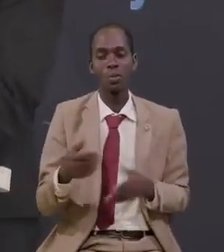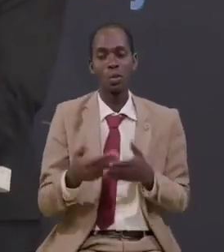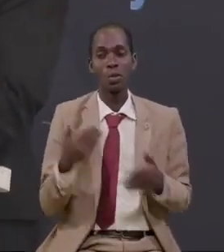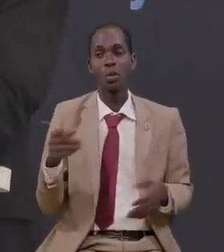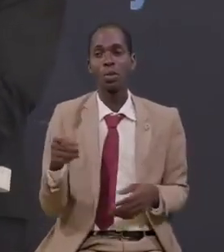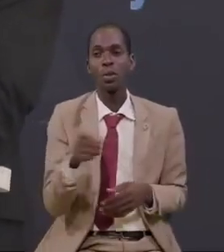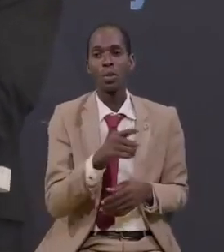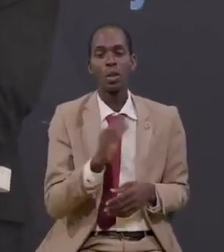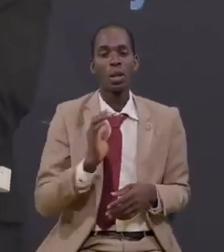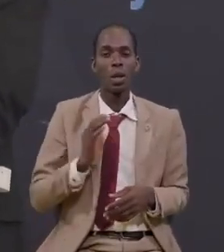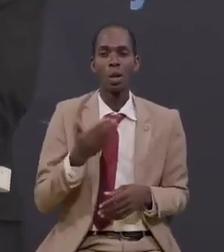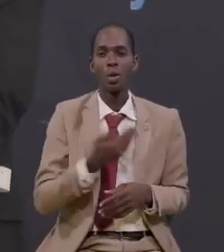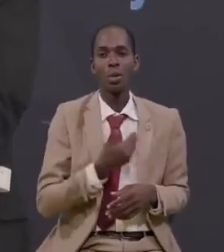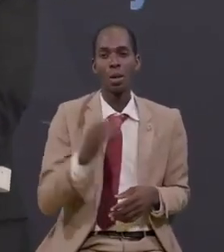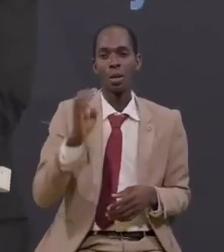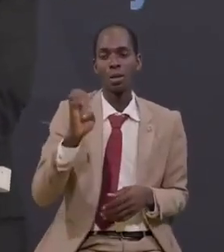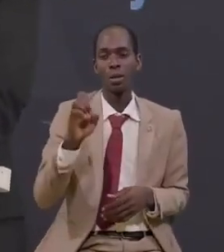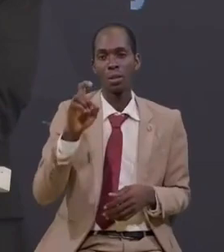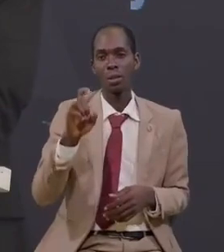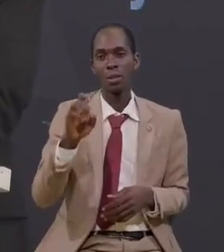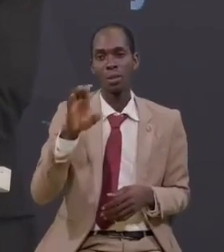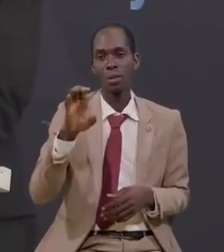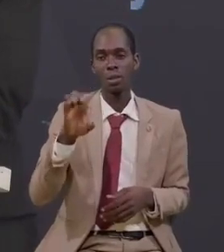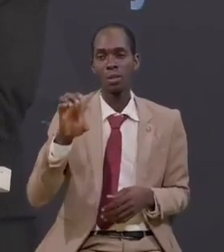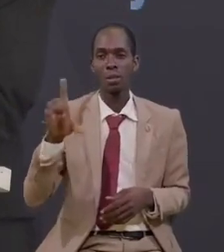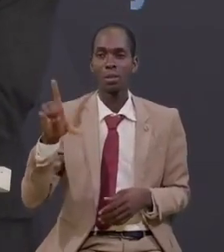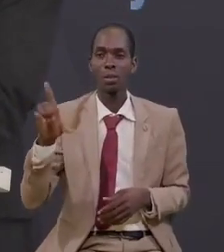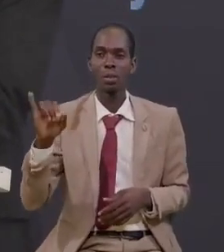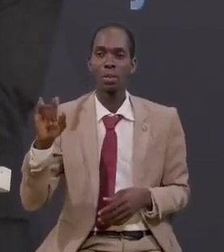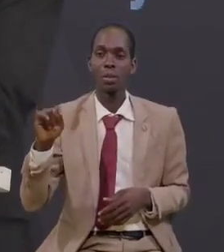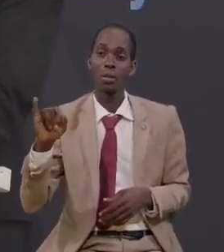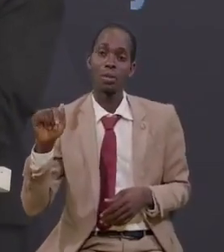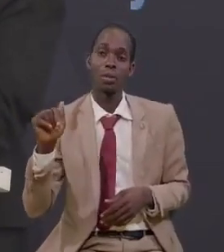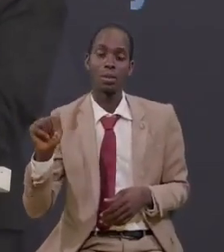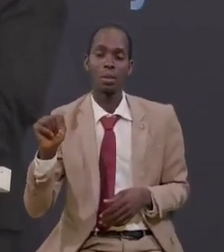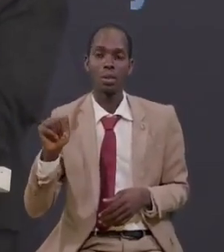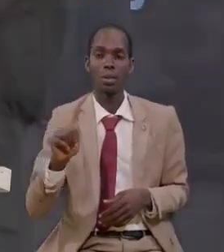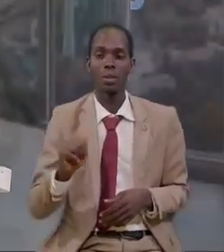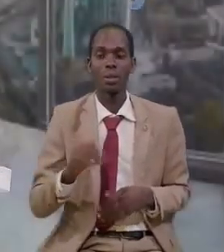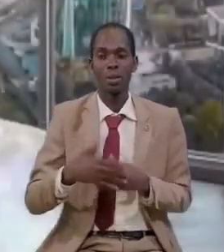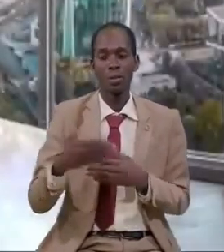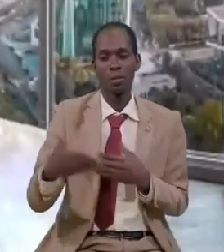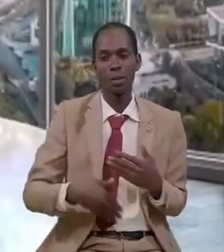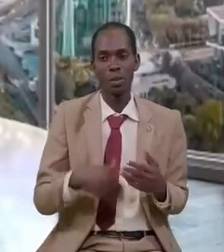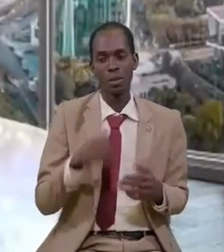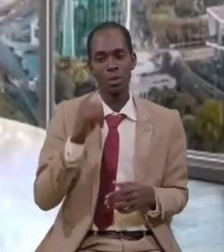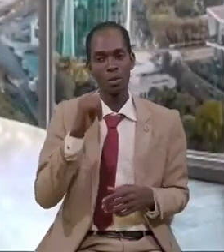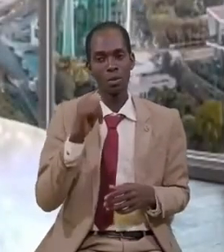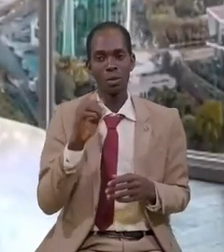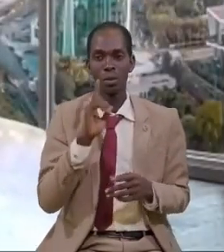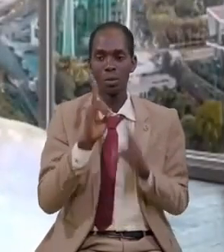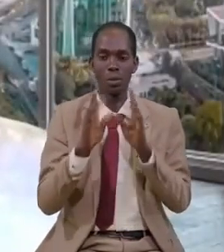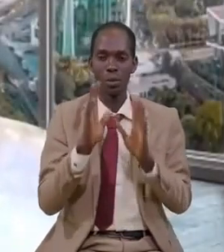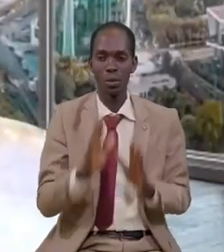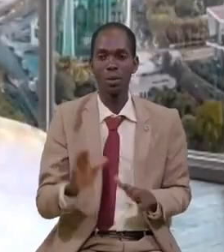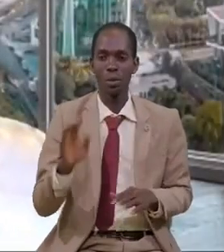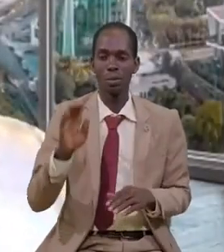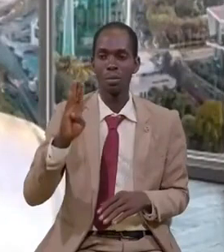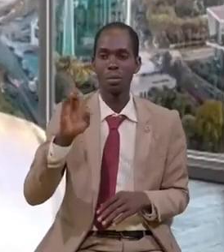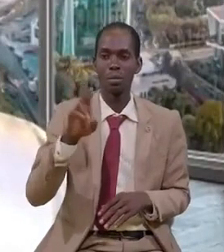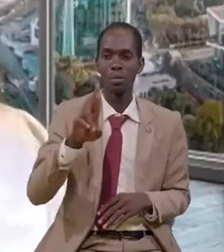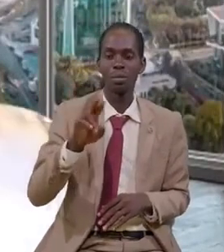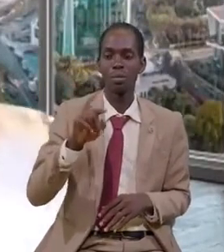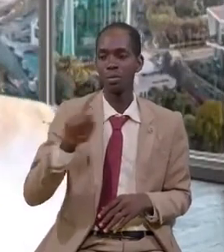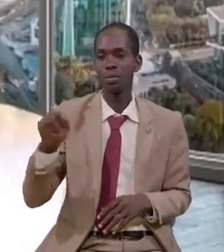Excellentia guest speaker, Barrister Gertrude Onoha. God bless you.